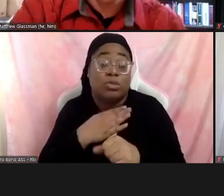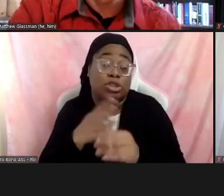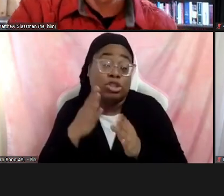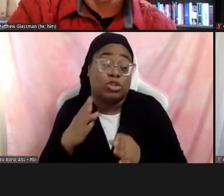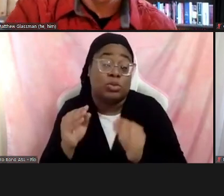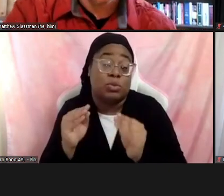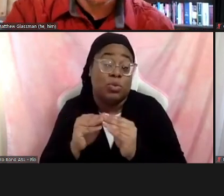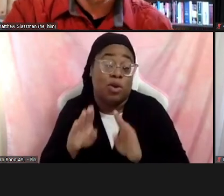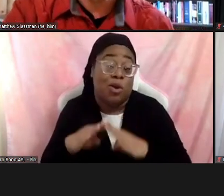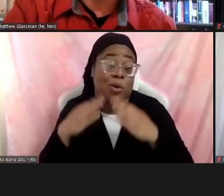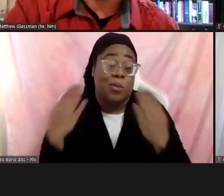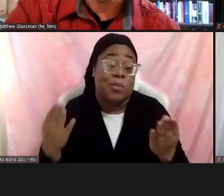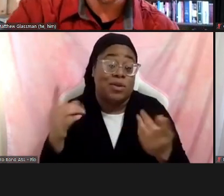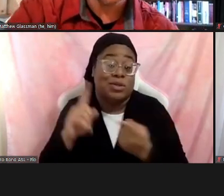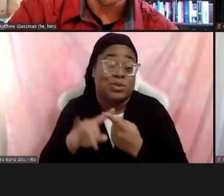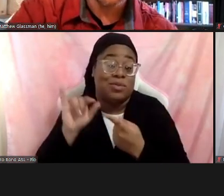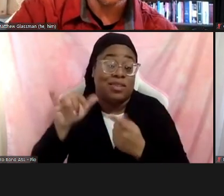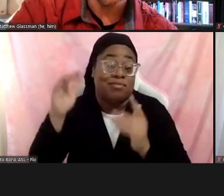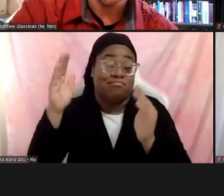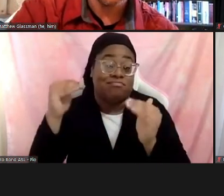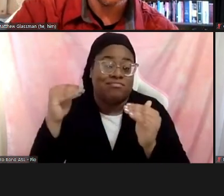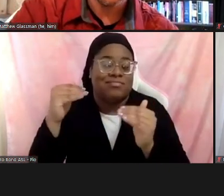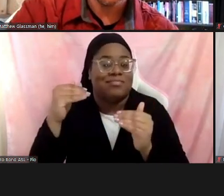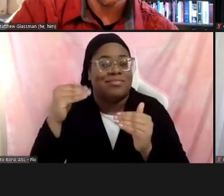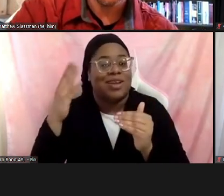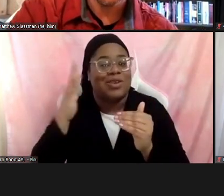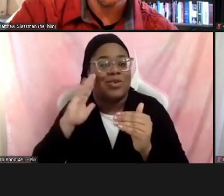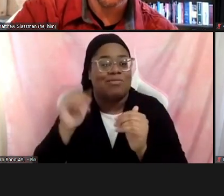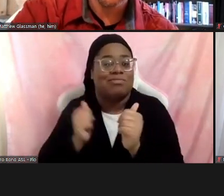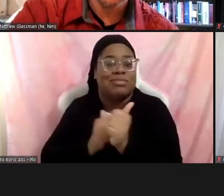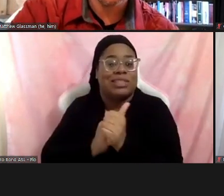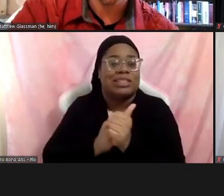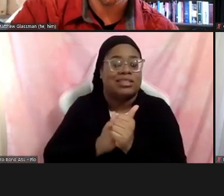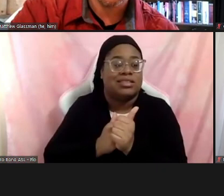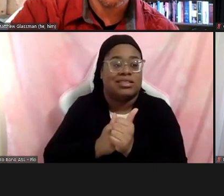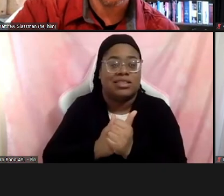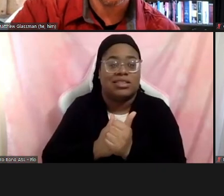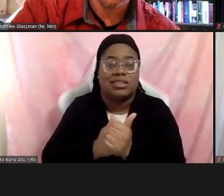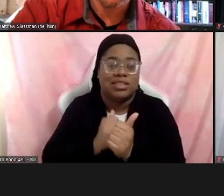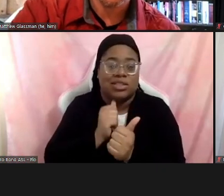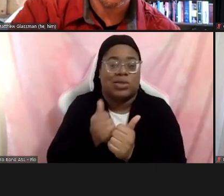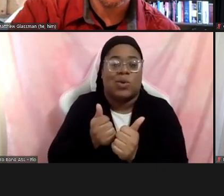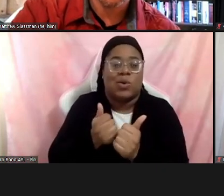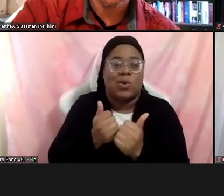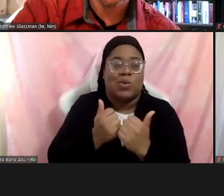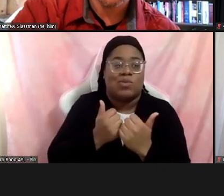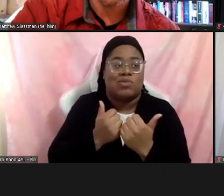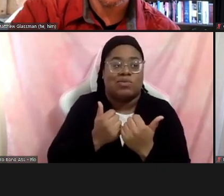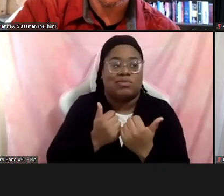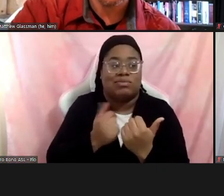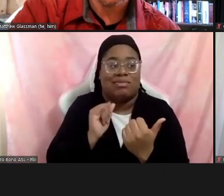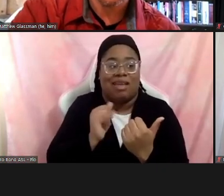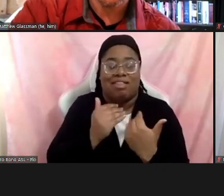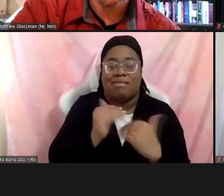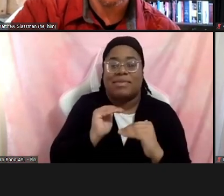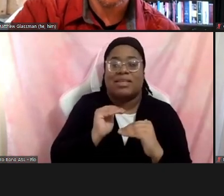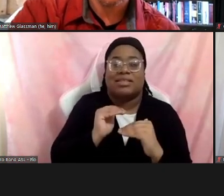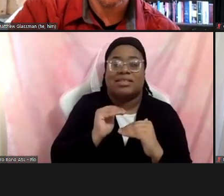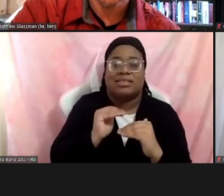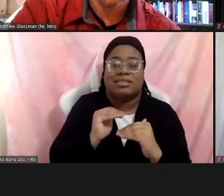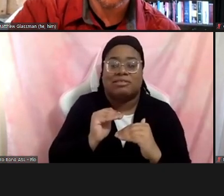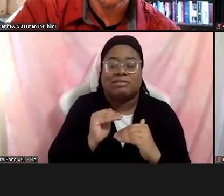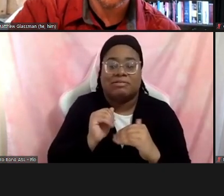this, because I think there's a very conservative backing in classical music that limits thinking, makes musicians